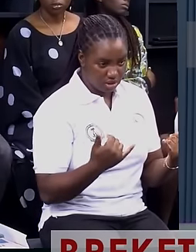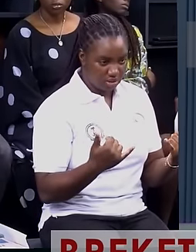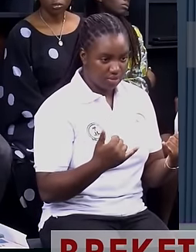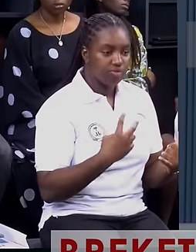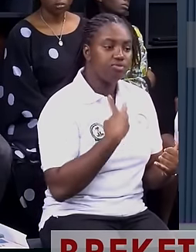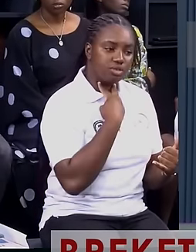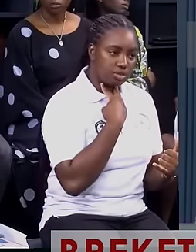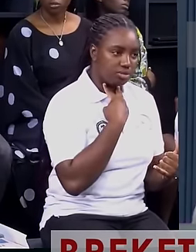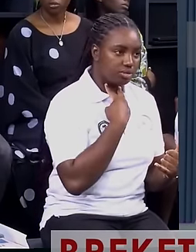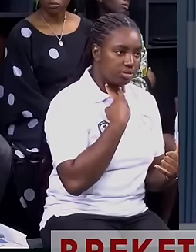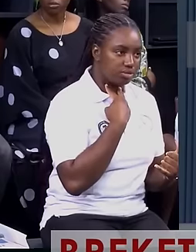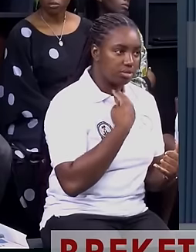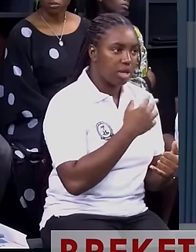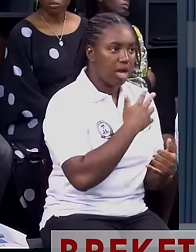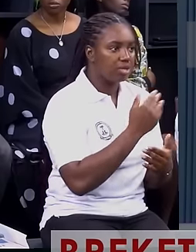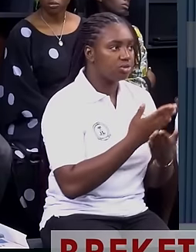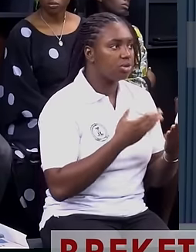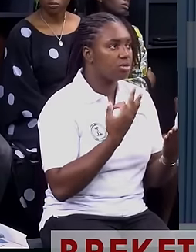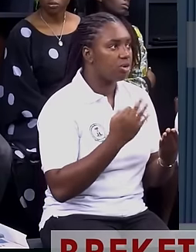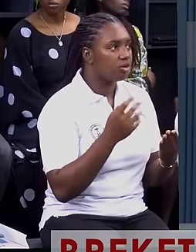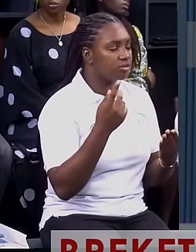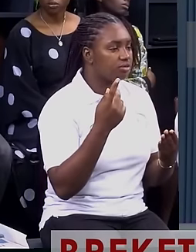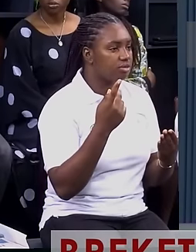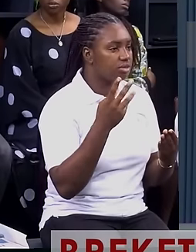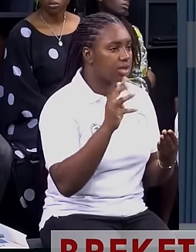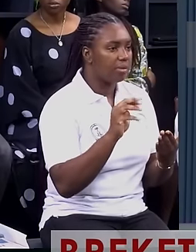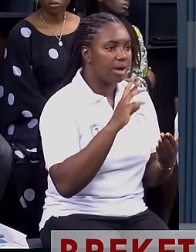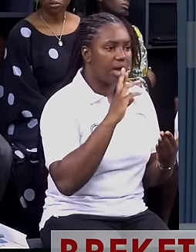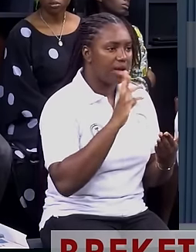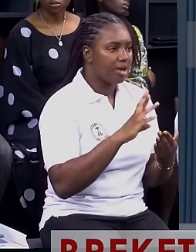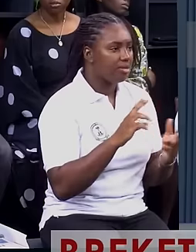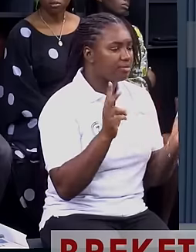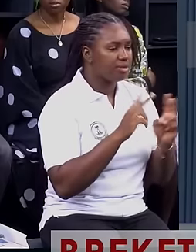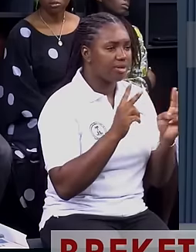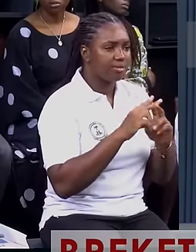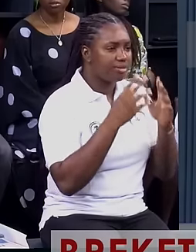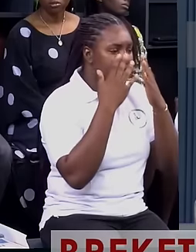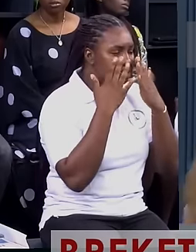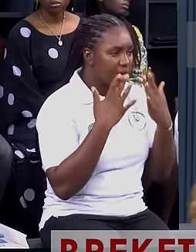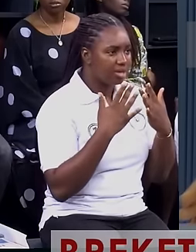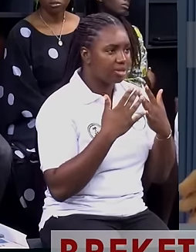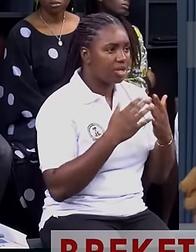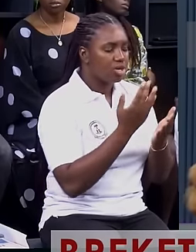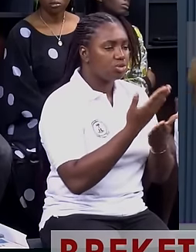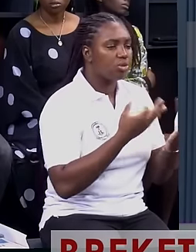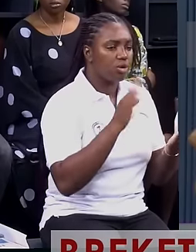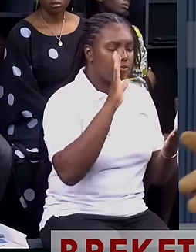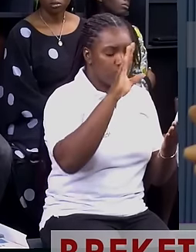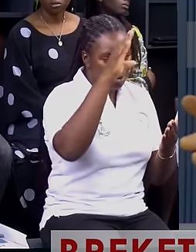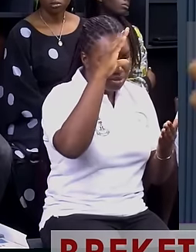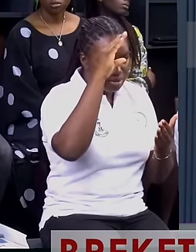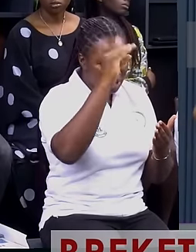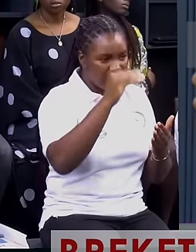Yes, sir. And some of the cases are so pathetic, and some of your men